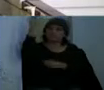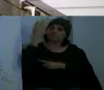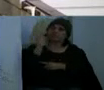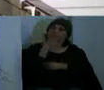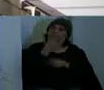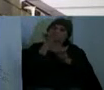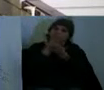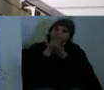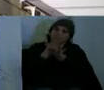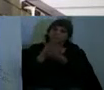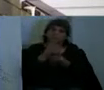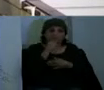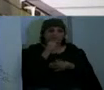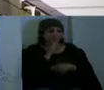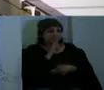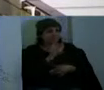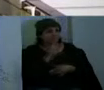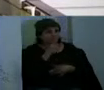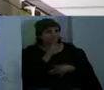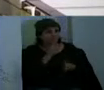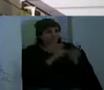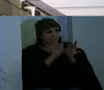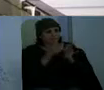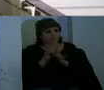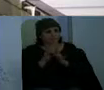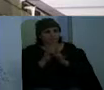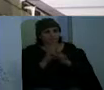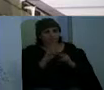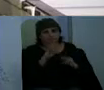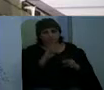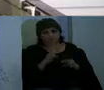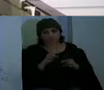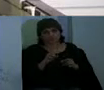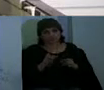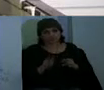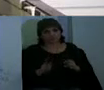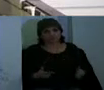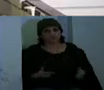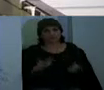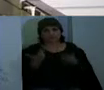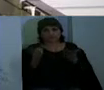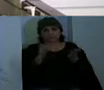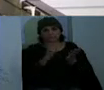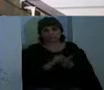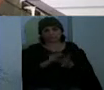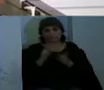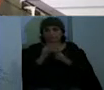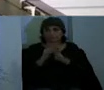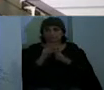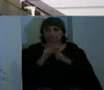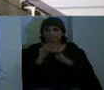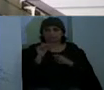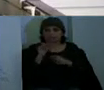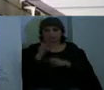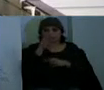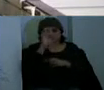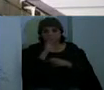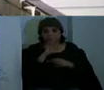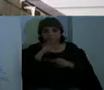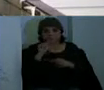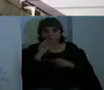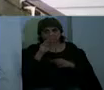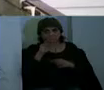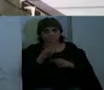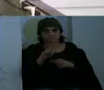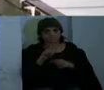Who is Jesus? Jesus is the incarnate Word of God. Paul is on a roll right now. Bear